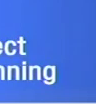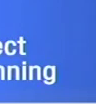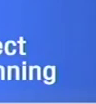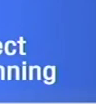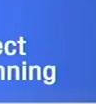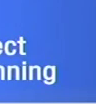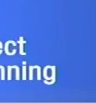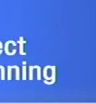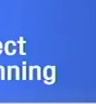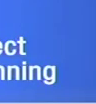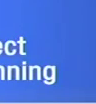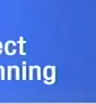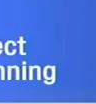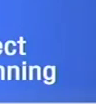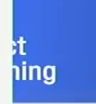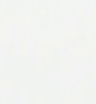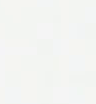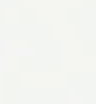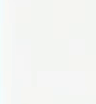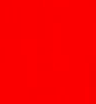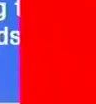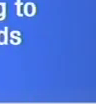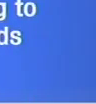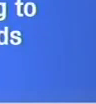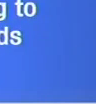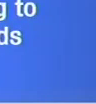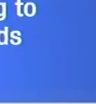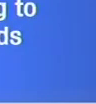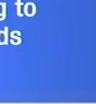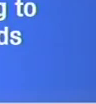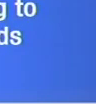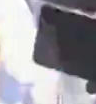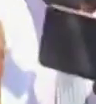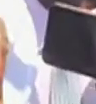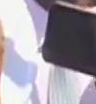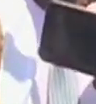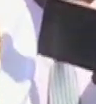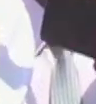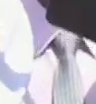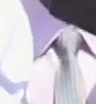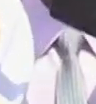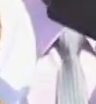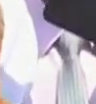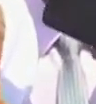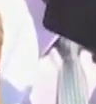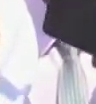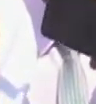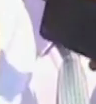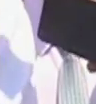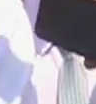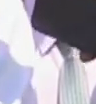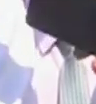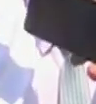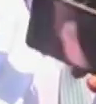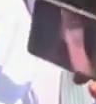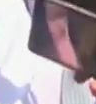proper planning, and willful failure to comply with the law relating to management of funds. I want to assure Kenyans we